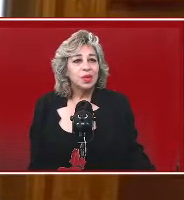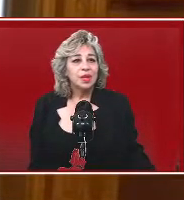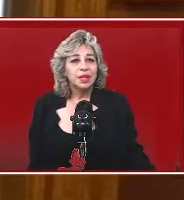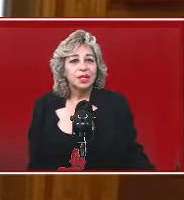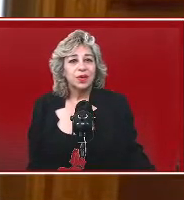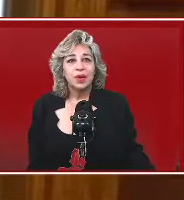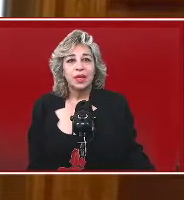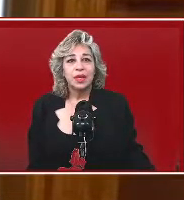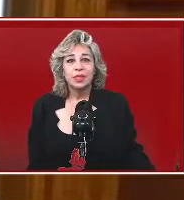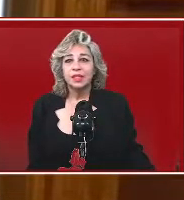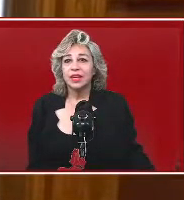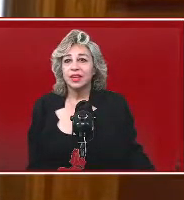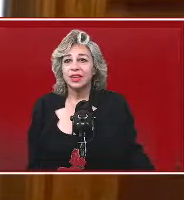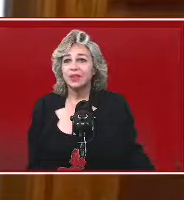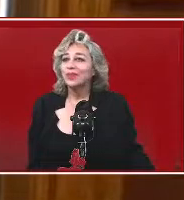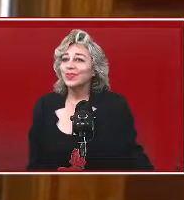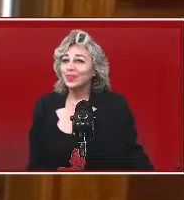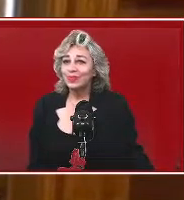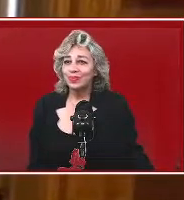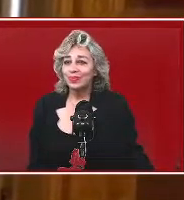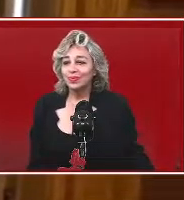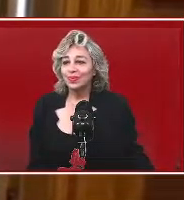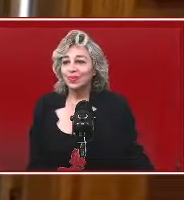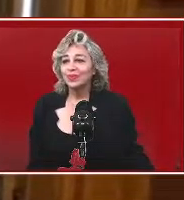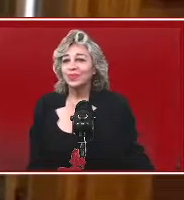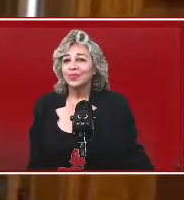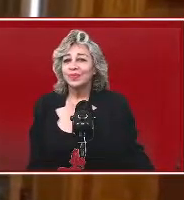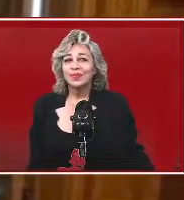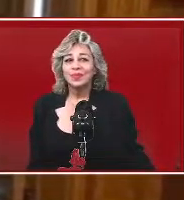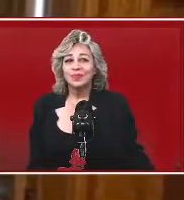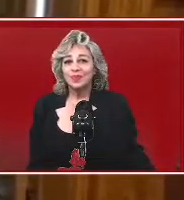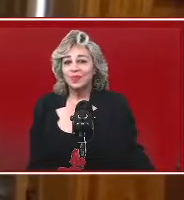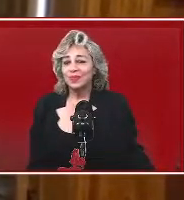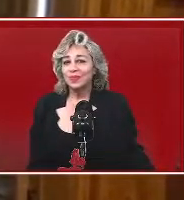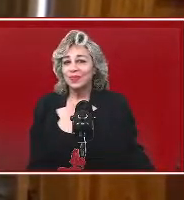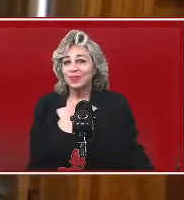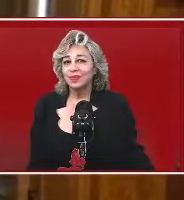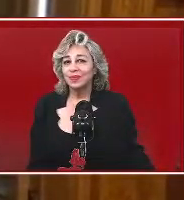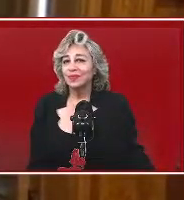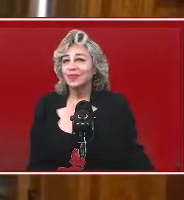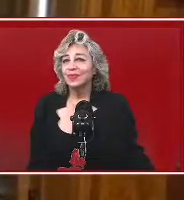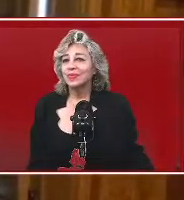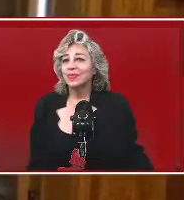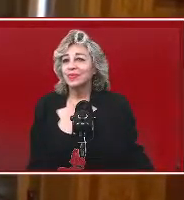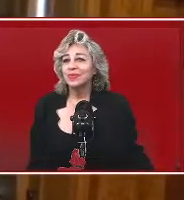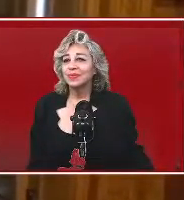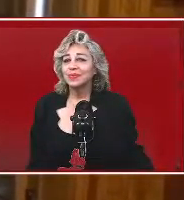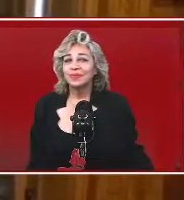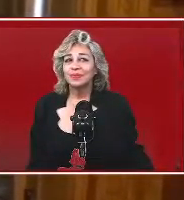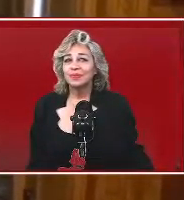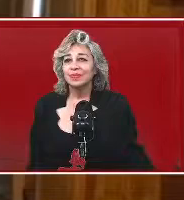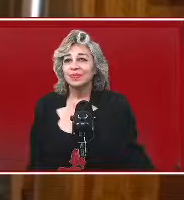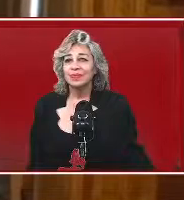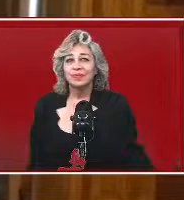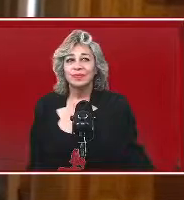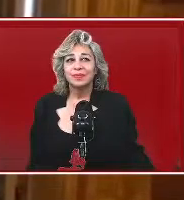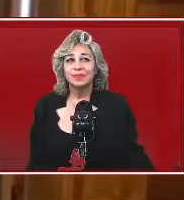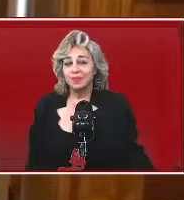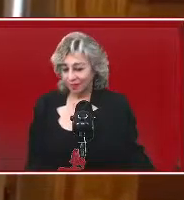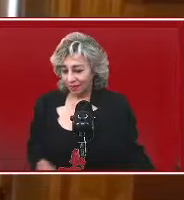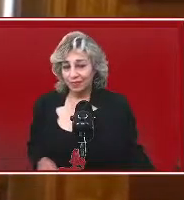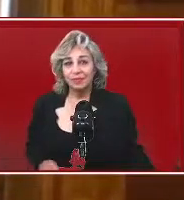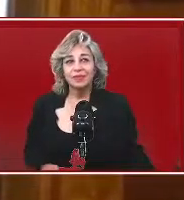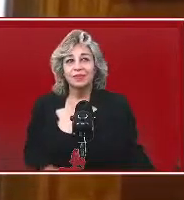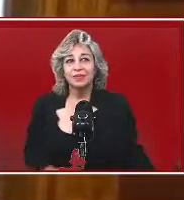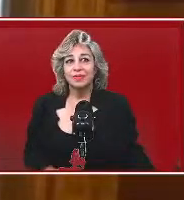So let's go ahead and start. Trabajando con algunos servidores públicos, la verdad